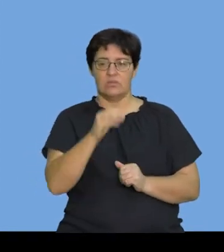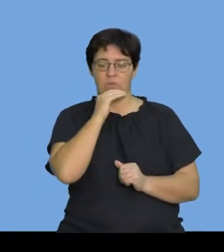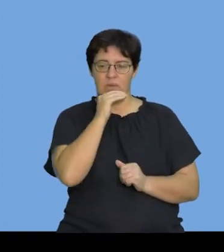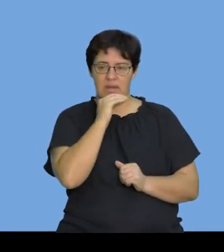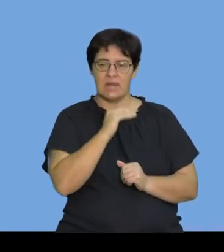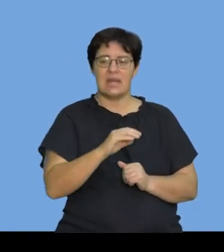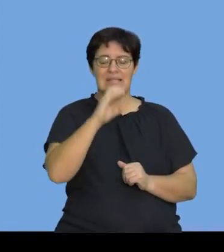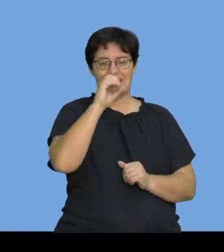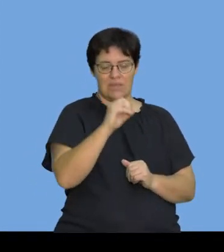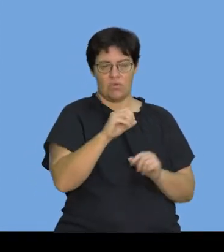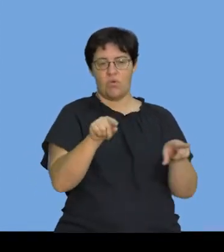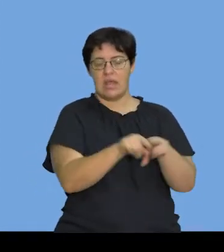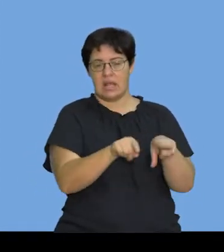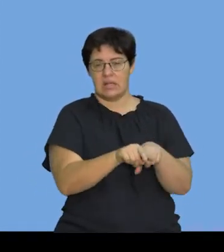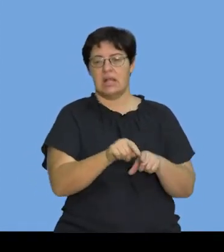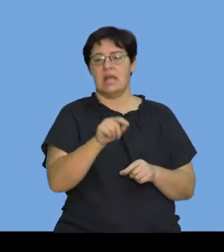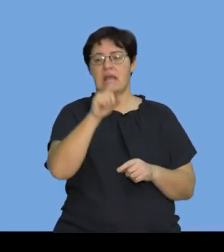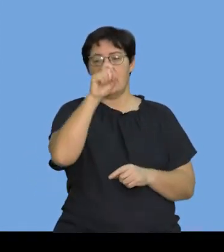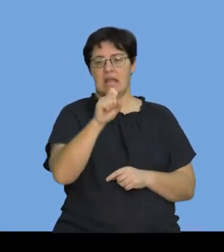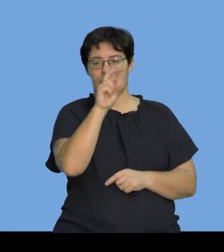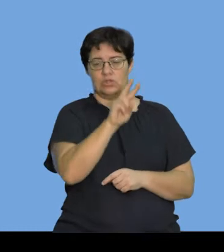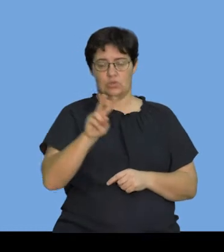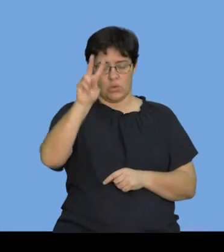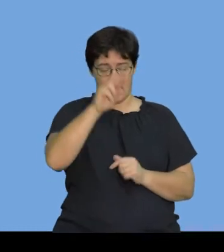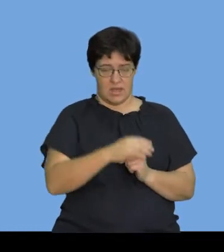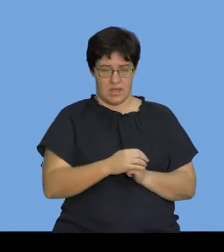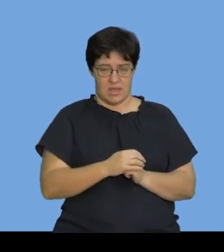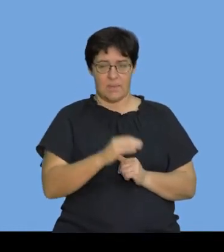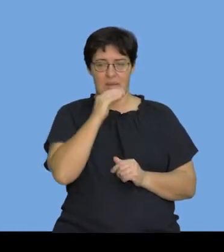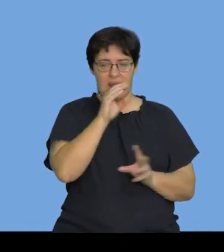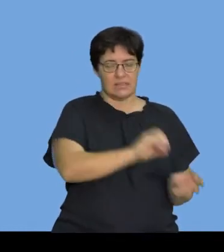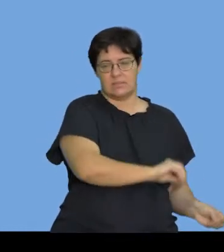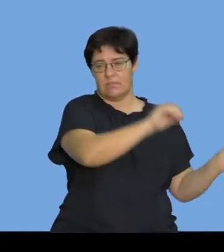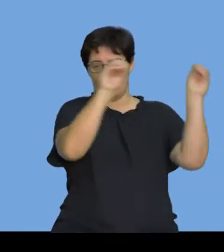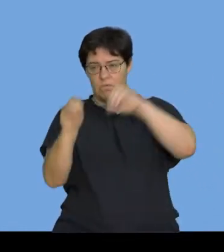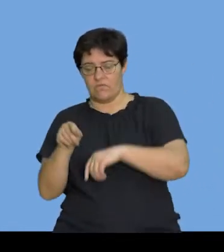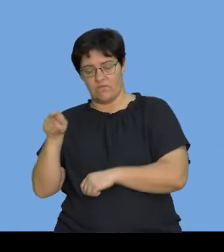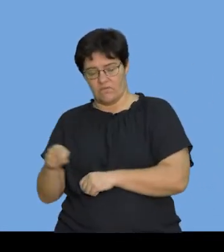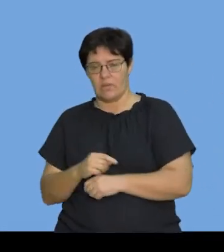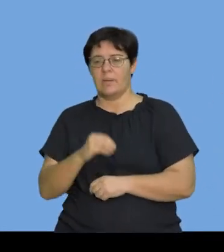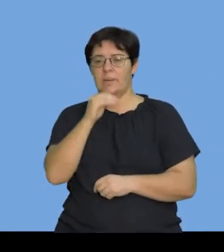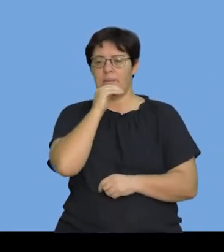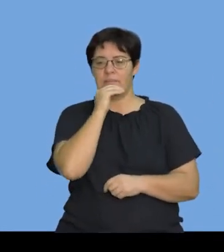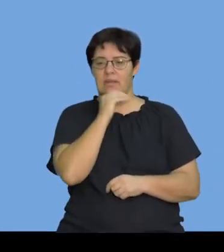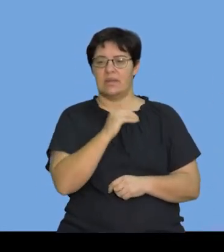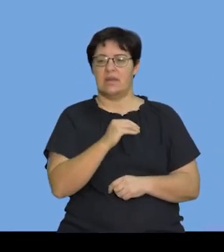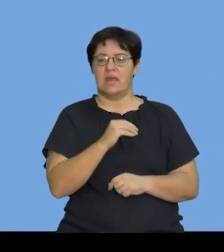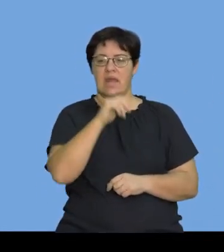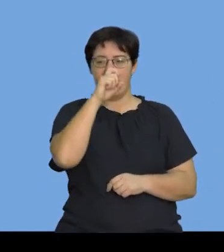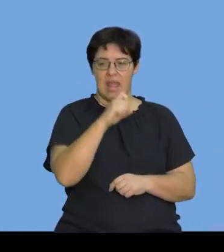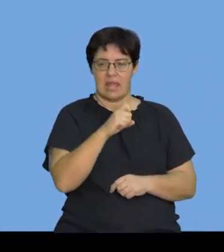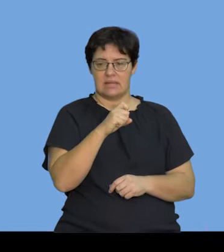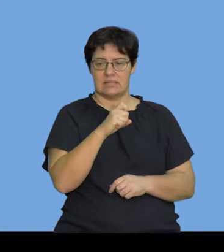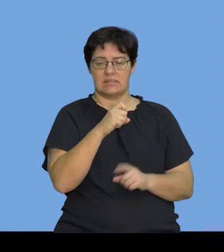to x squared. Then the x moving to the other side will be plus x. The 3 moving